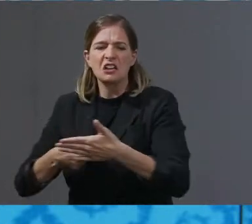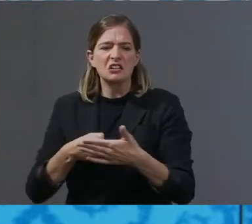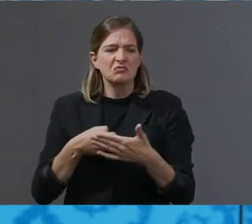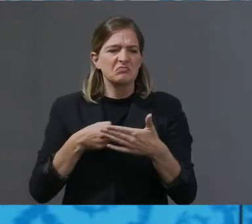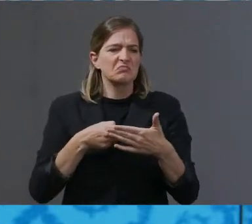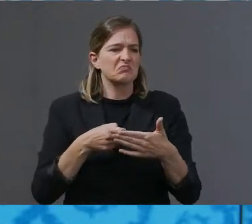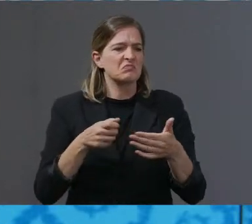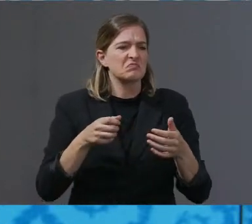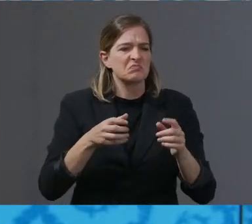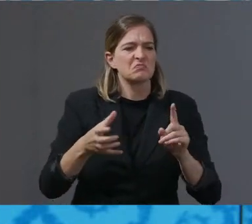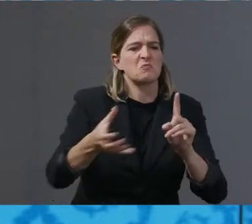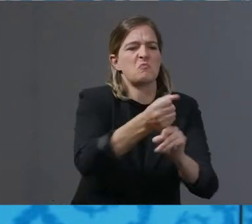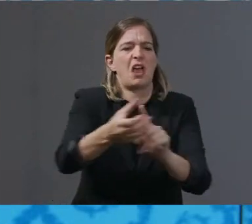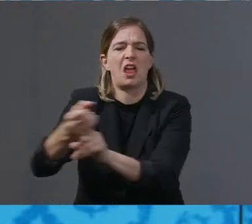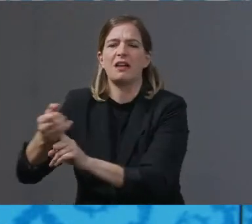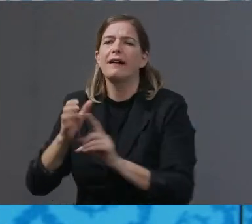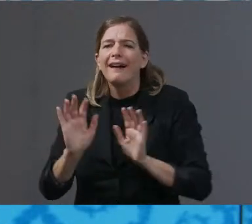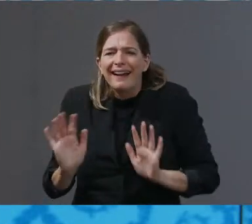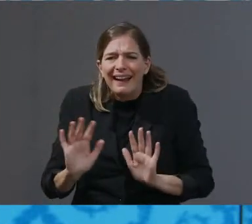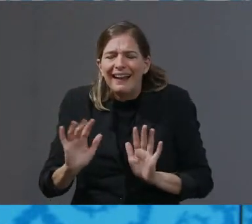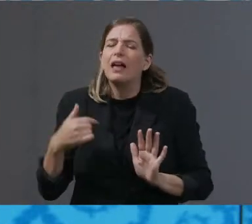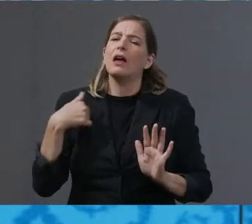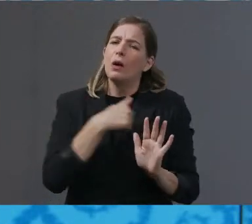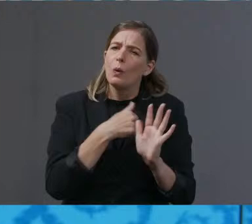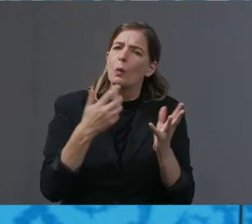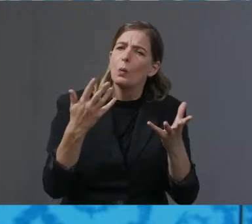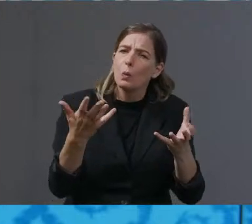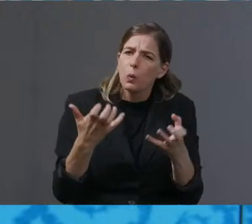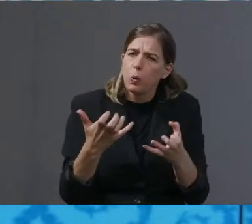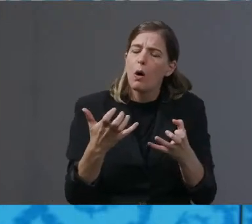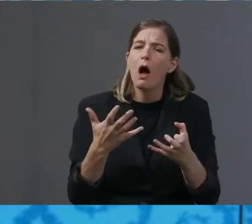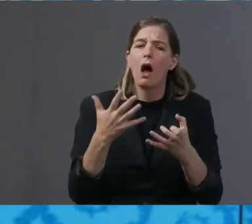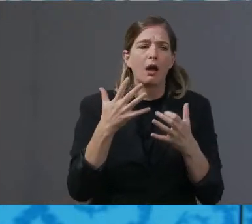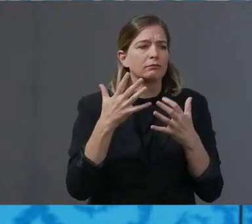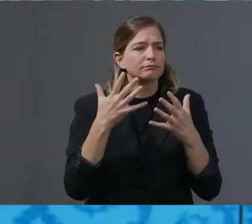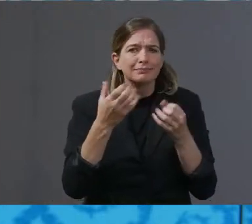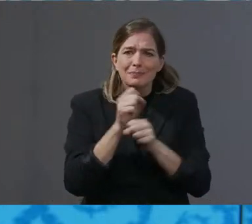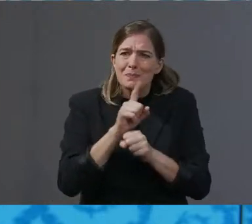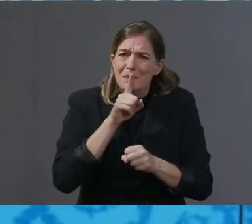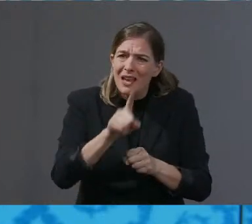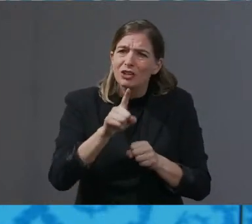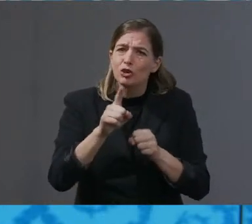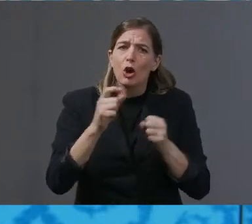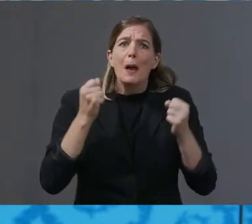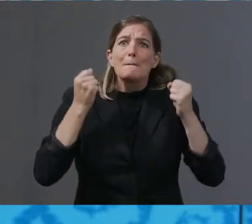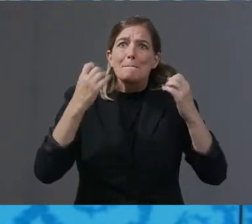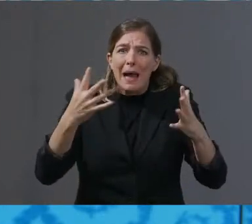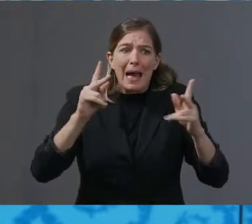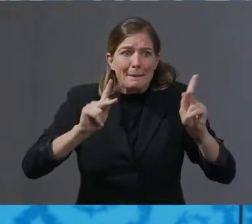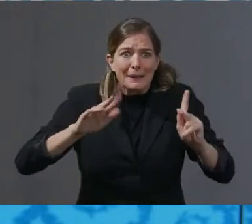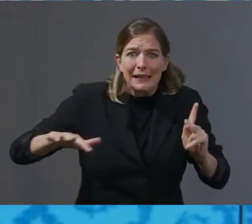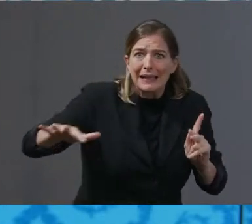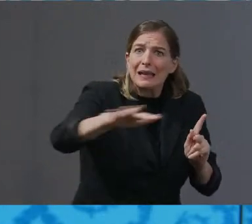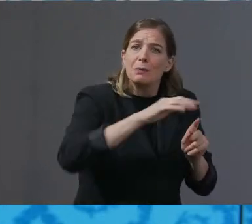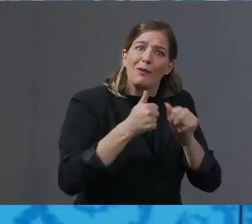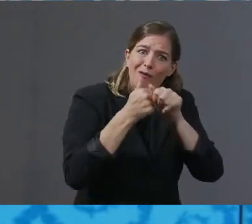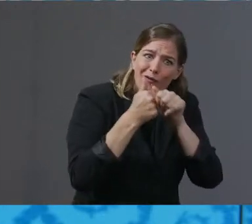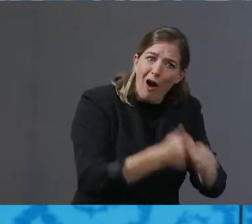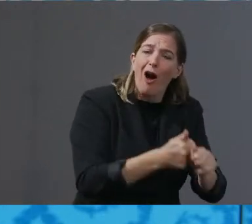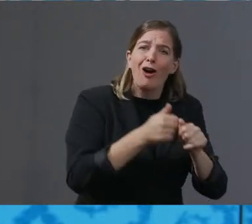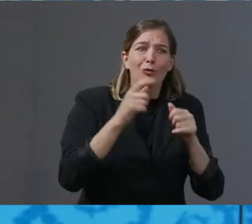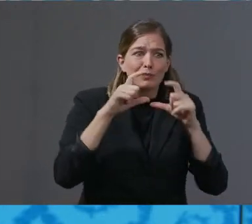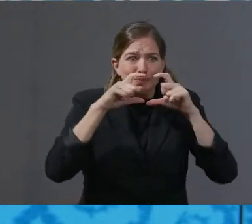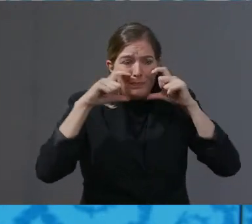out there. What's important is the maximum possible level of compliance and, where necessary and